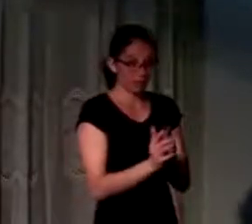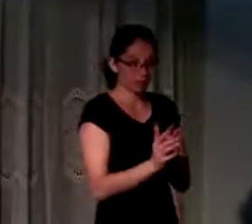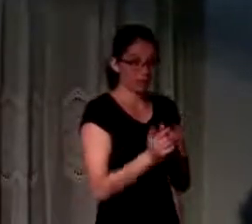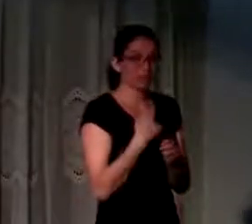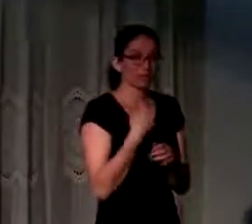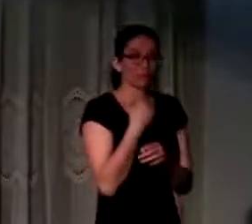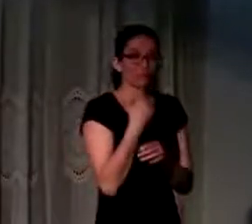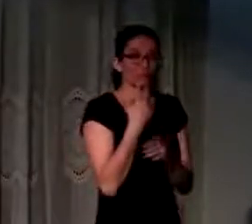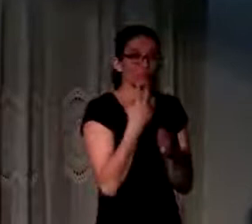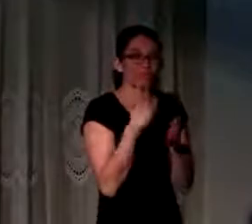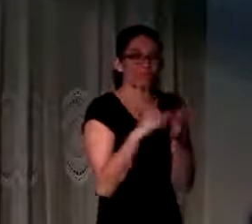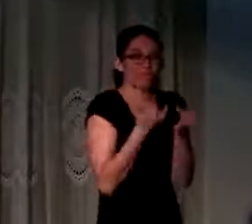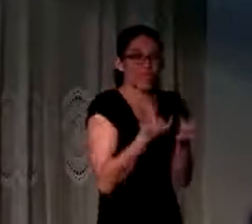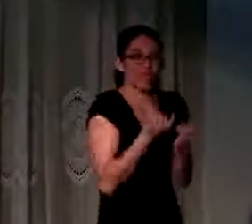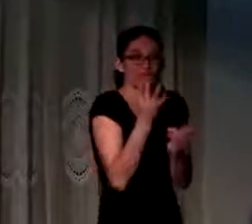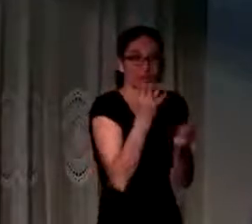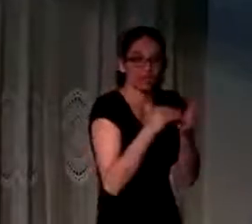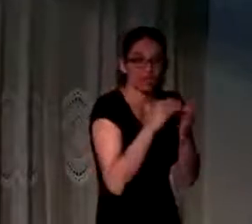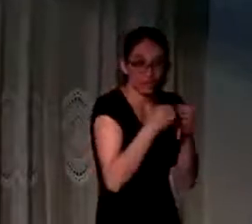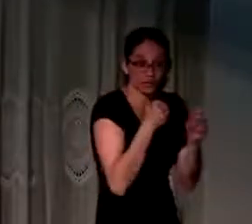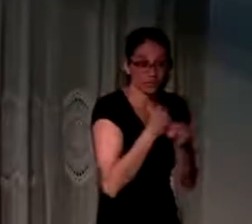talking 4,000 years ago,